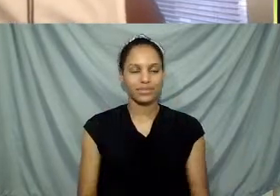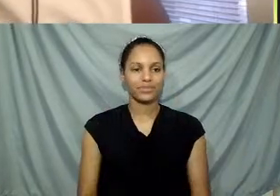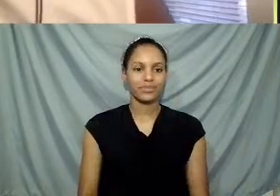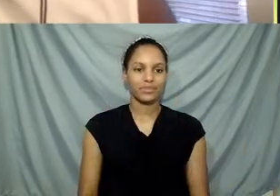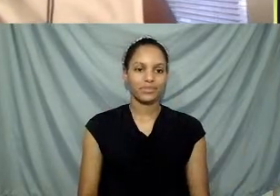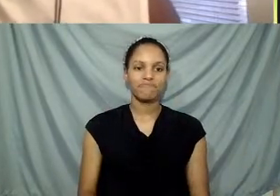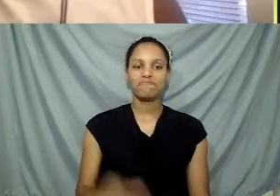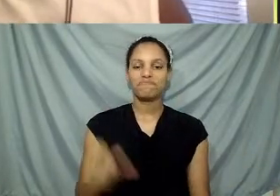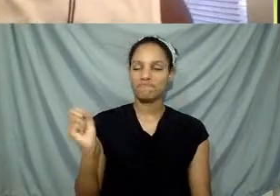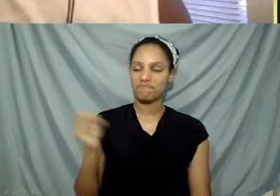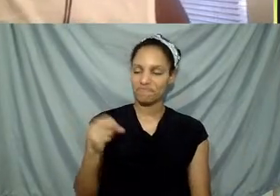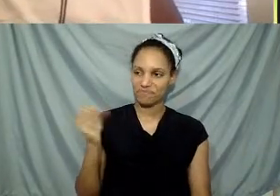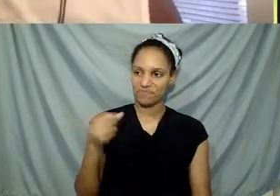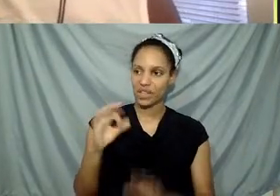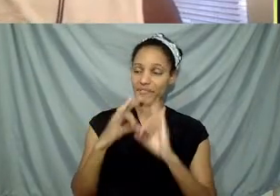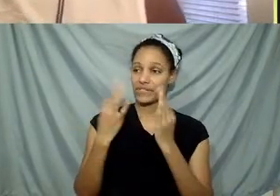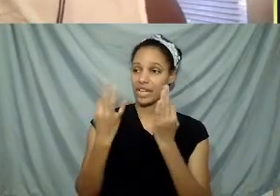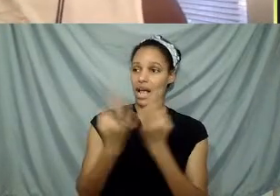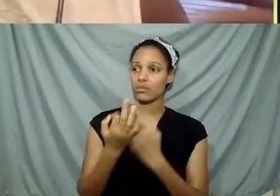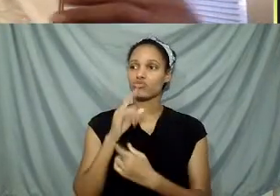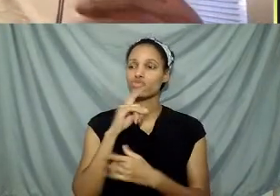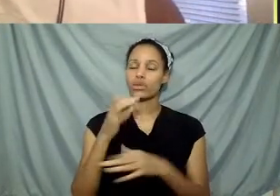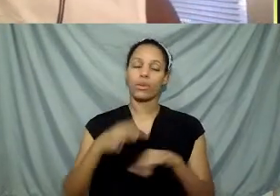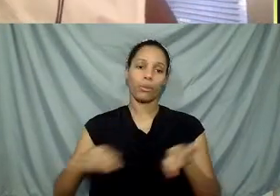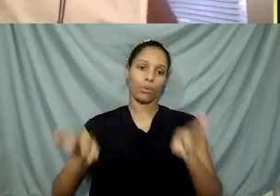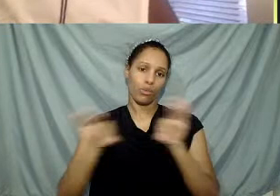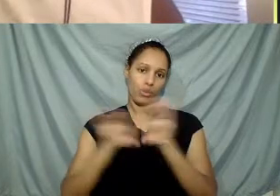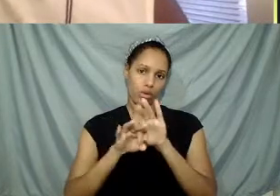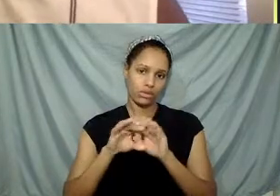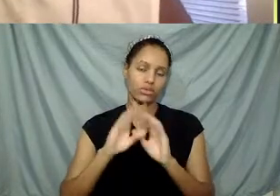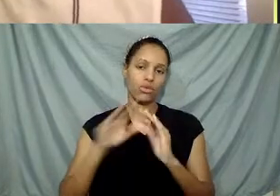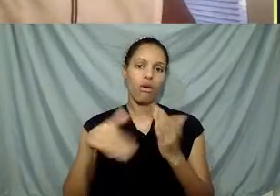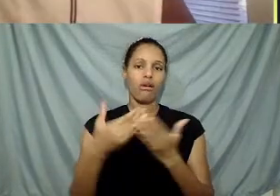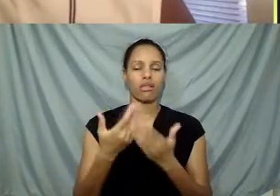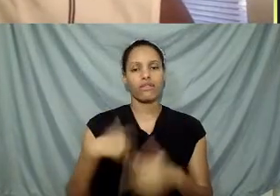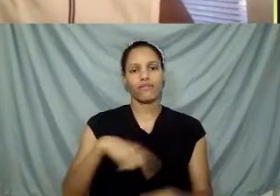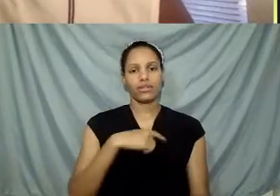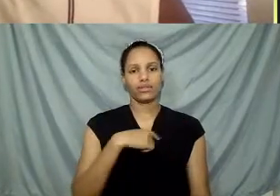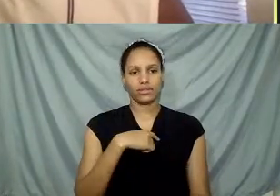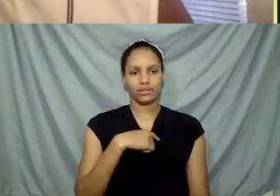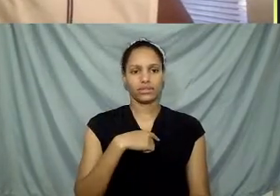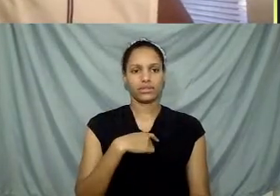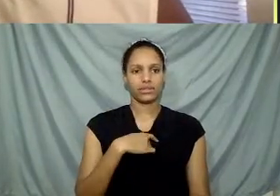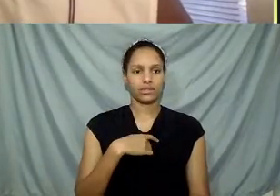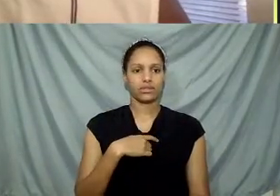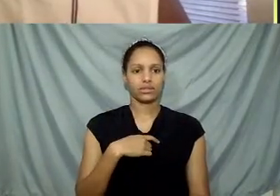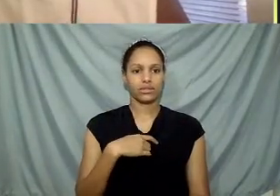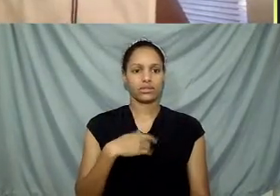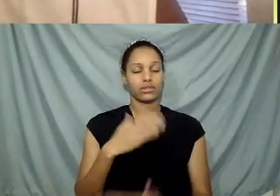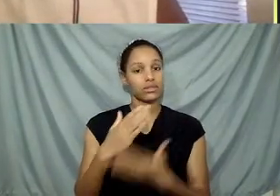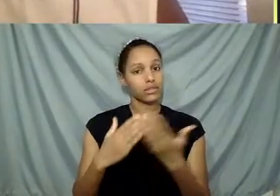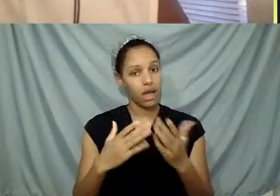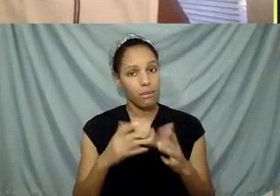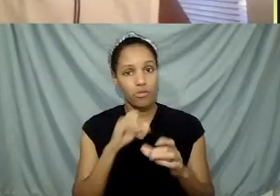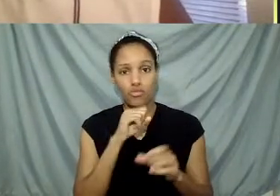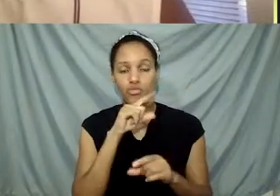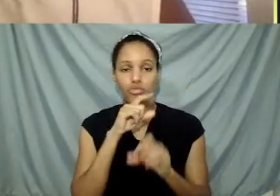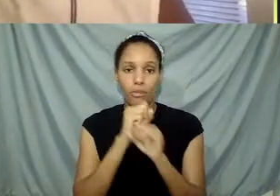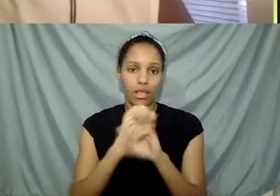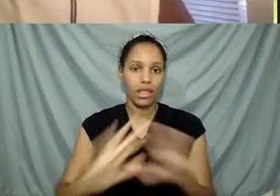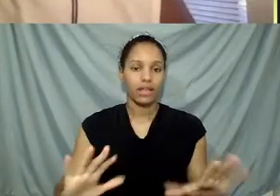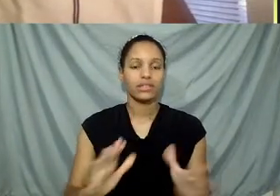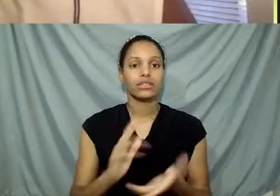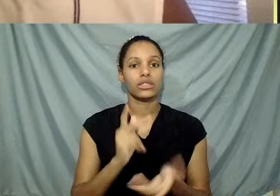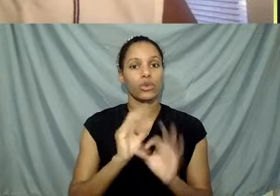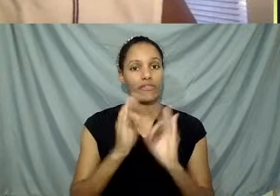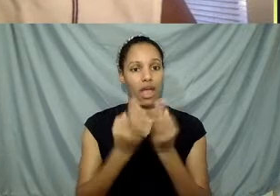Yeah, family has been so key, I'm sure, to all of us. And some of us are blessed with families that work with us and